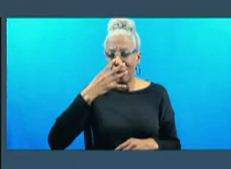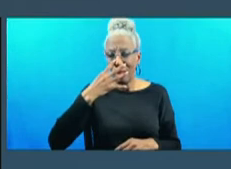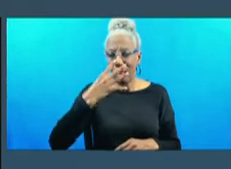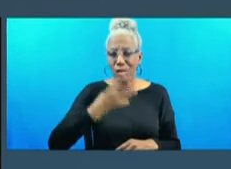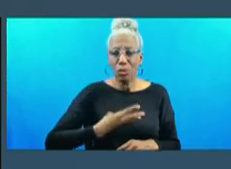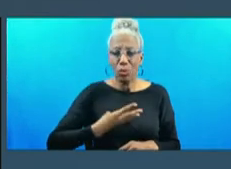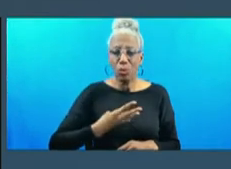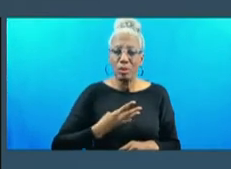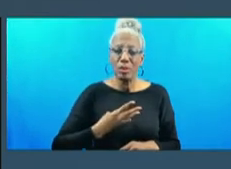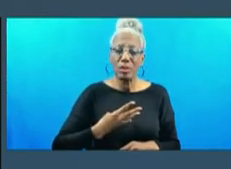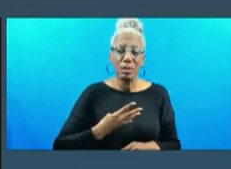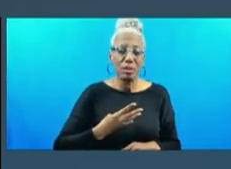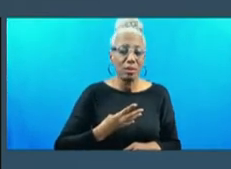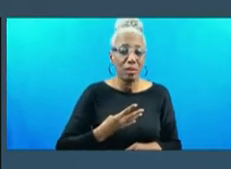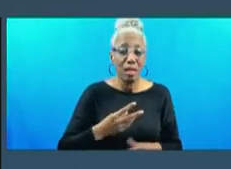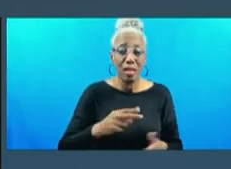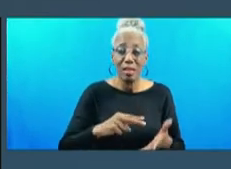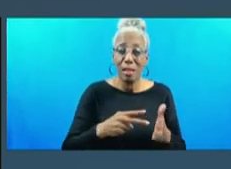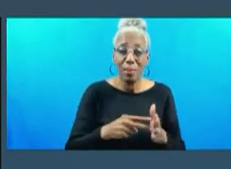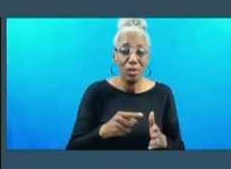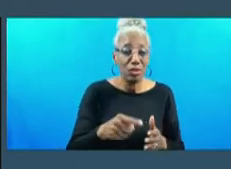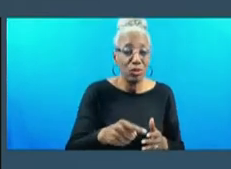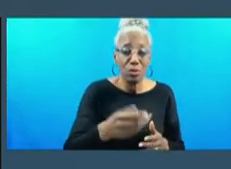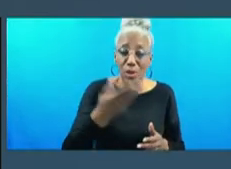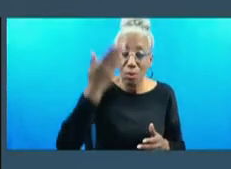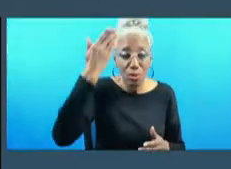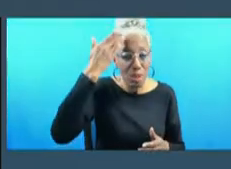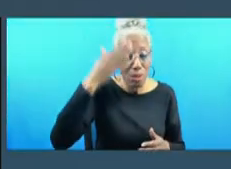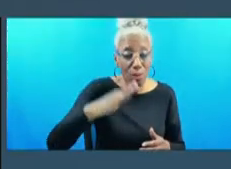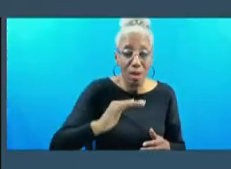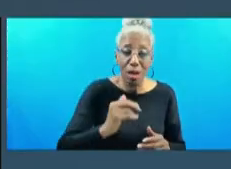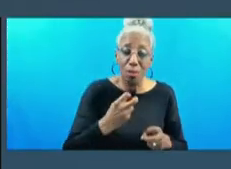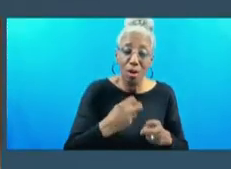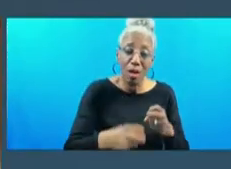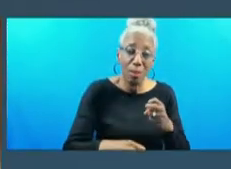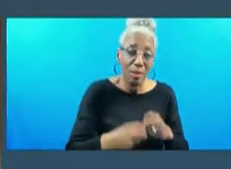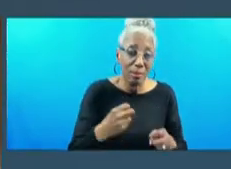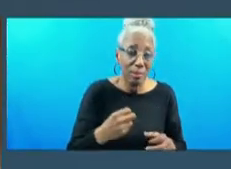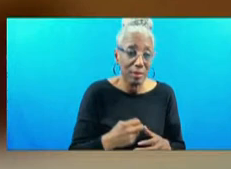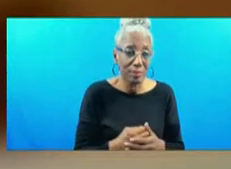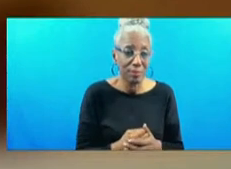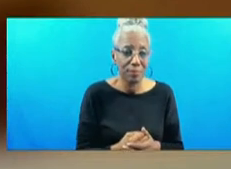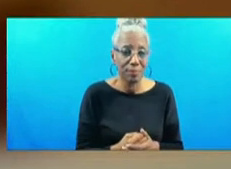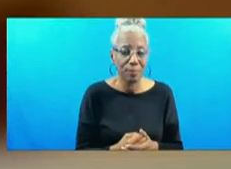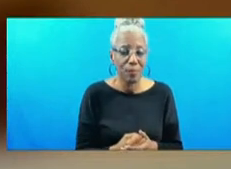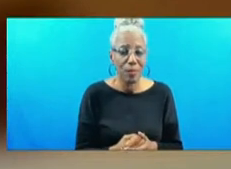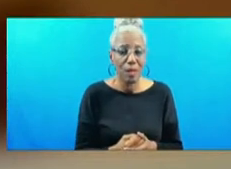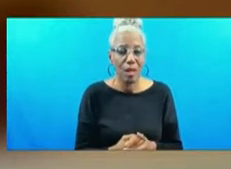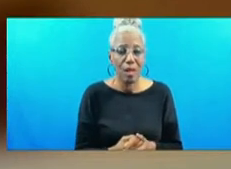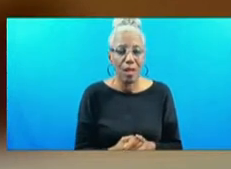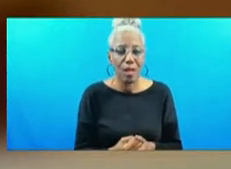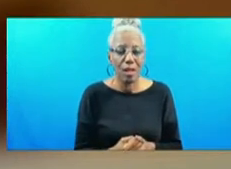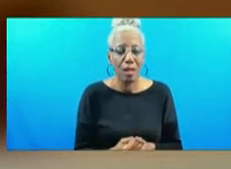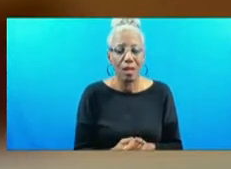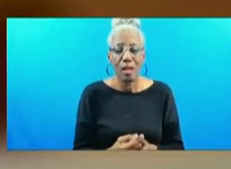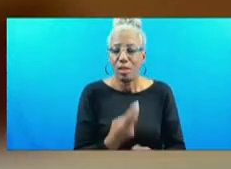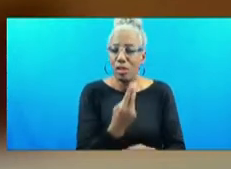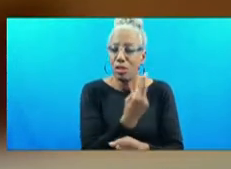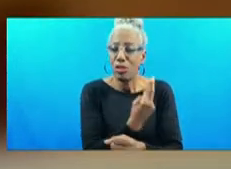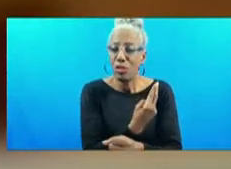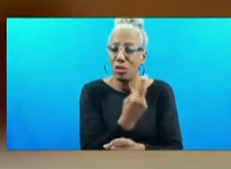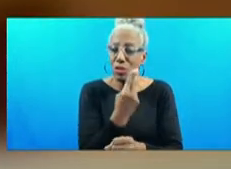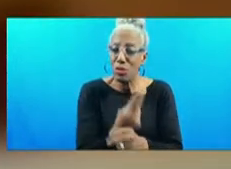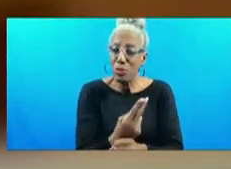school because the use of power is real, particularly when you feel powerless. So we made